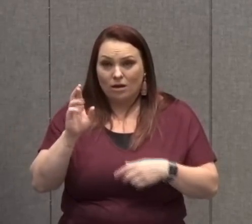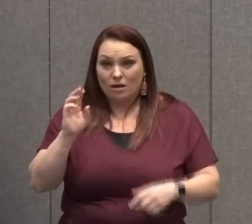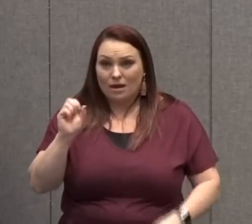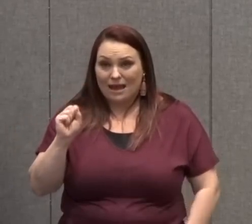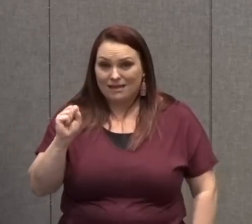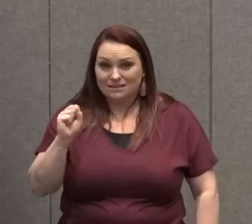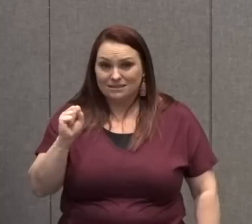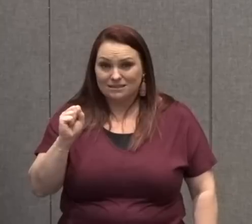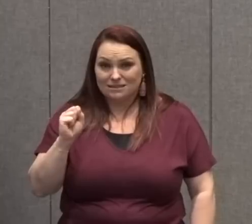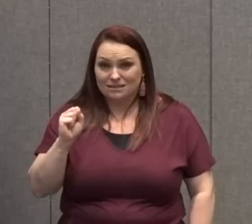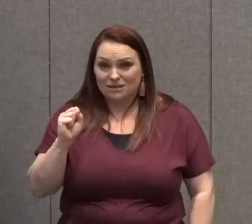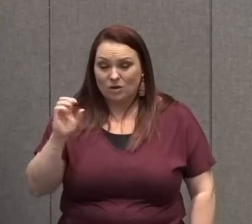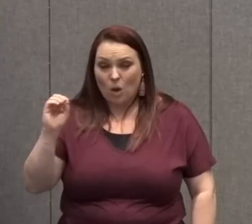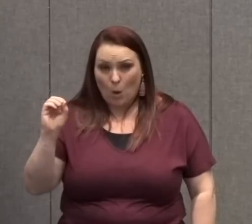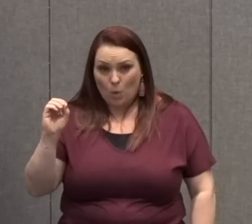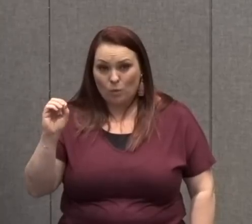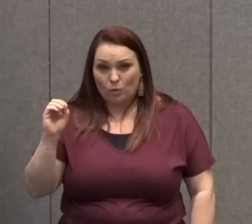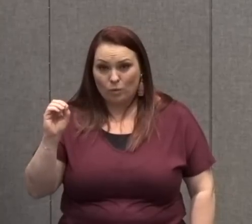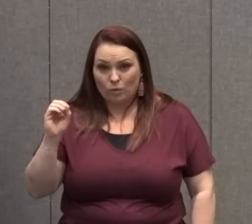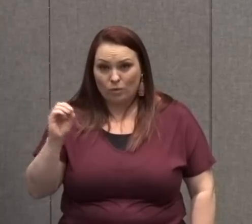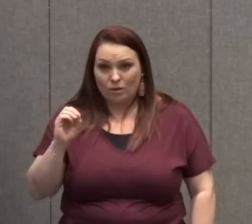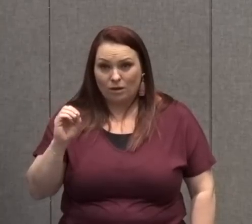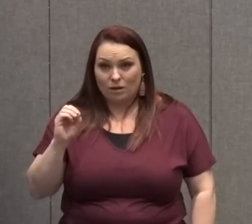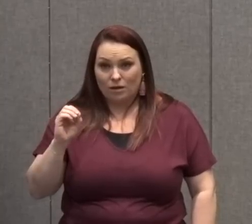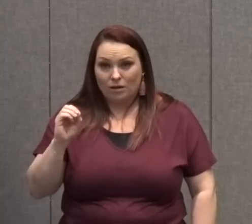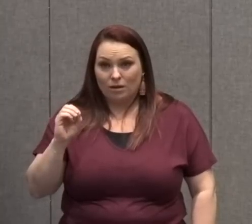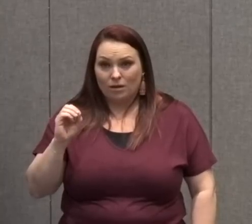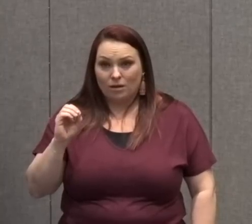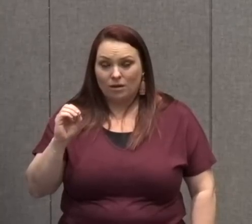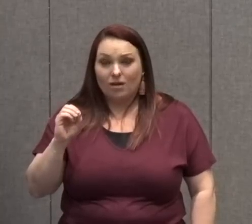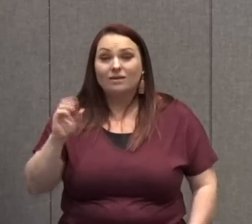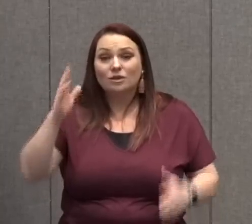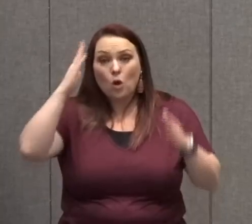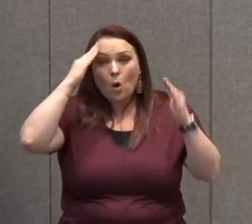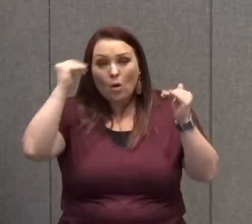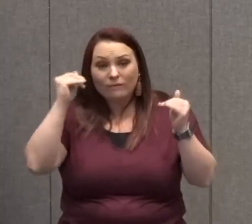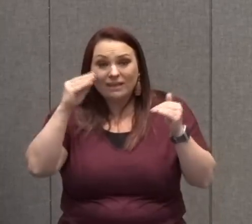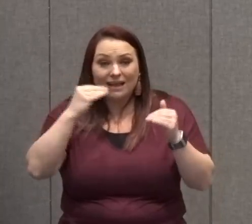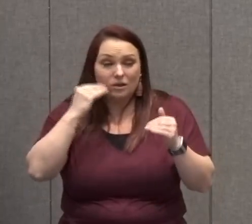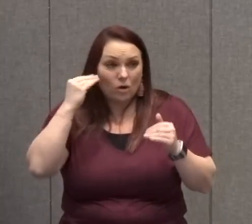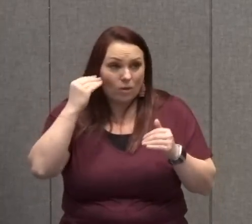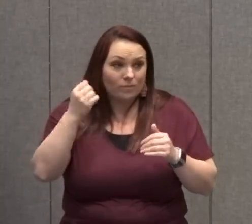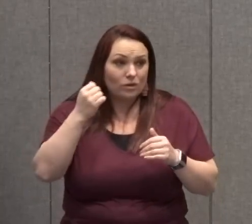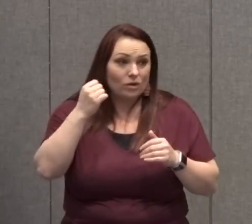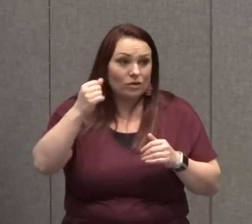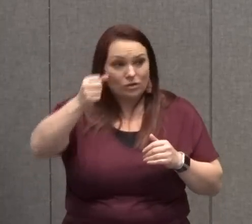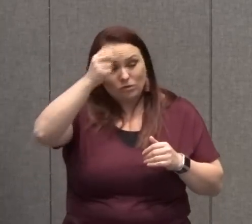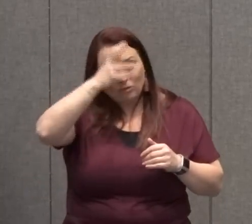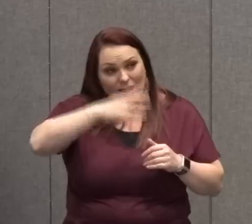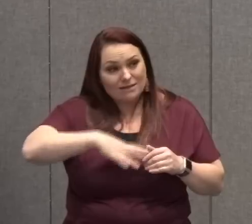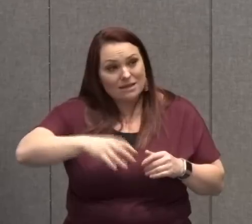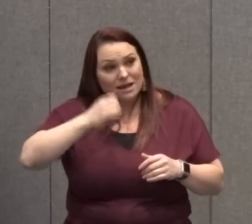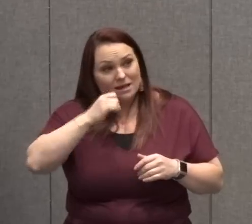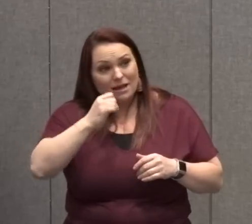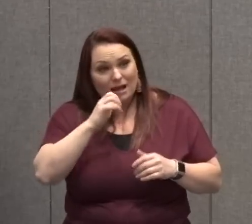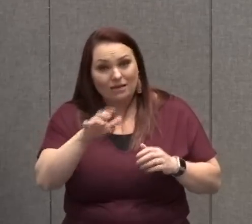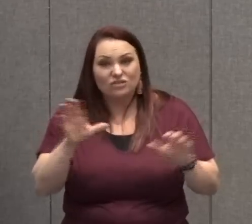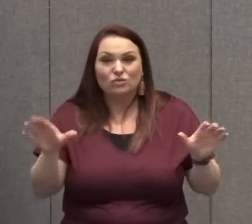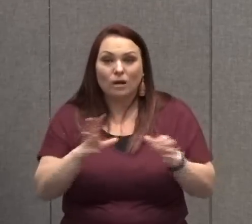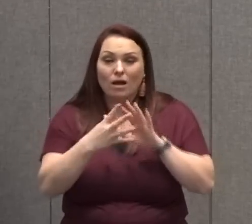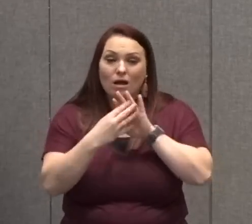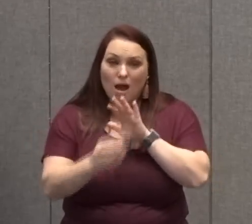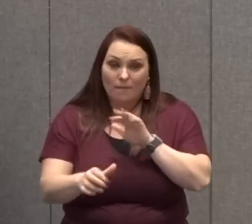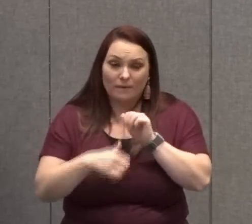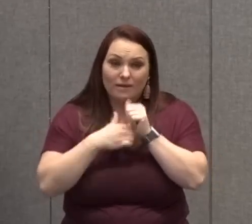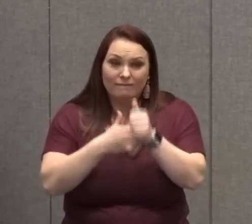S O and hopefully at home you guys and gals are doing this with me